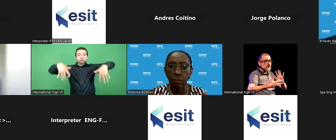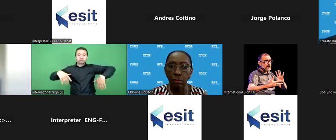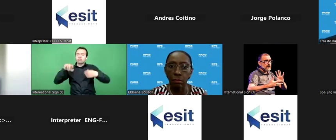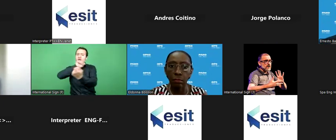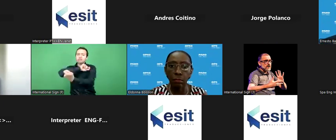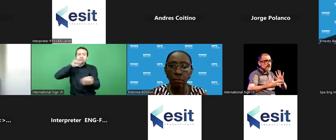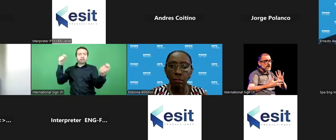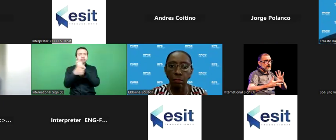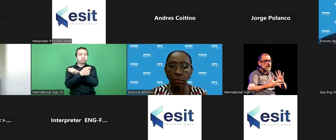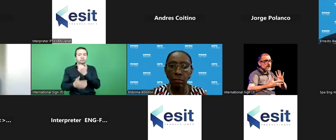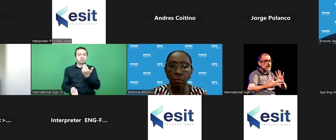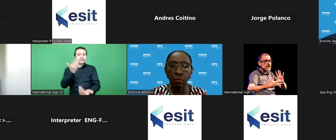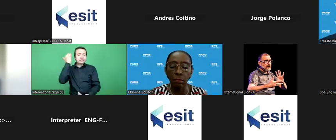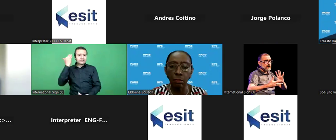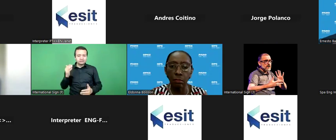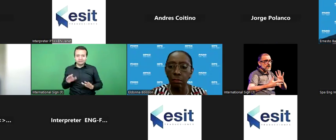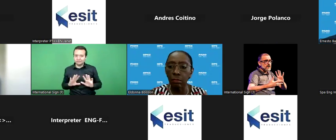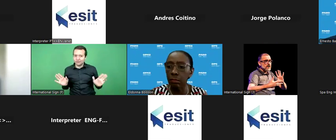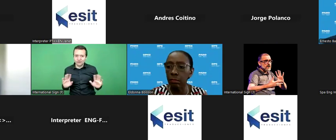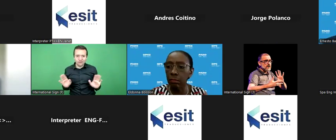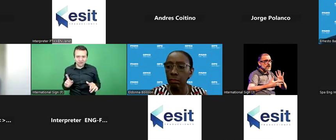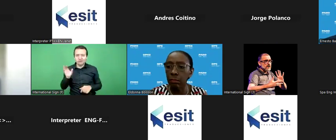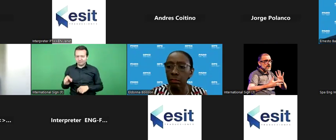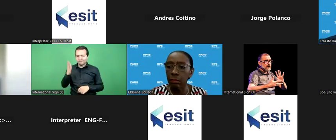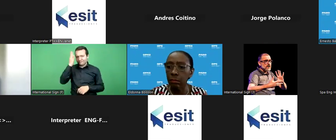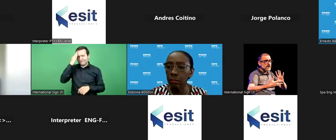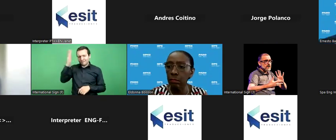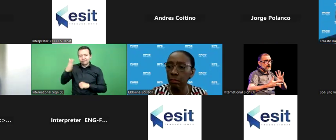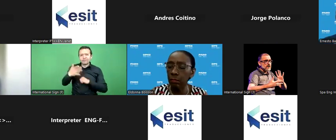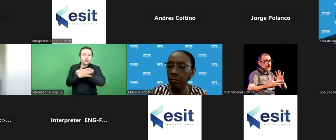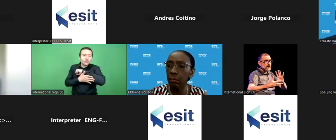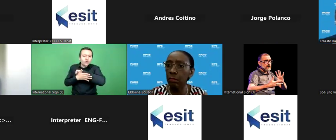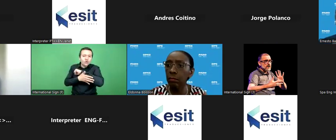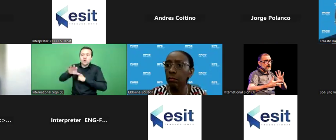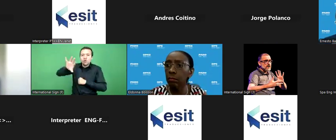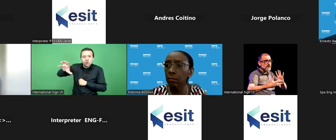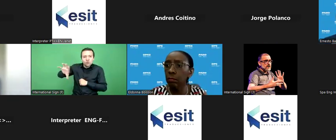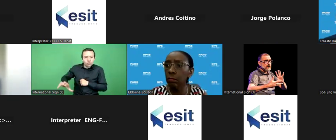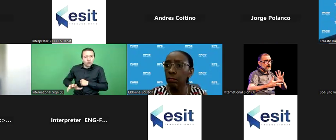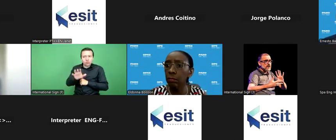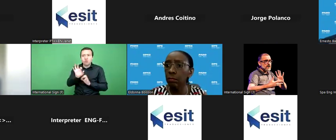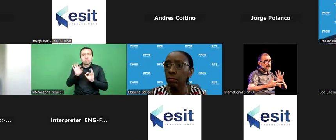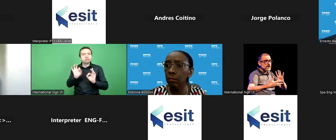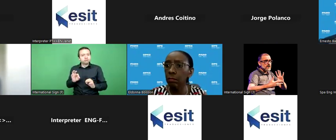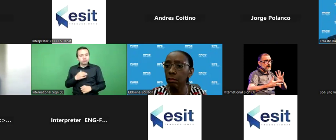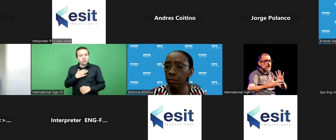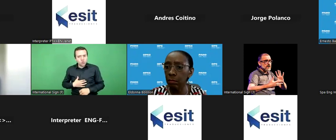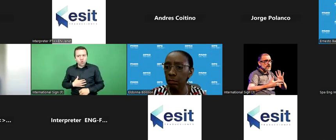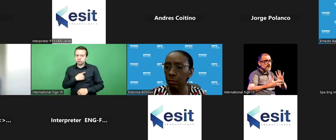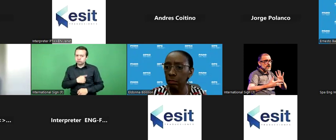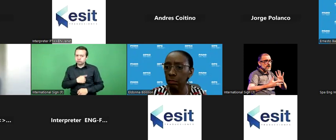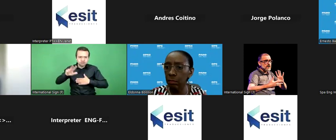and universal health coverage. The challenge for these small island developing states is not in terms